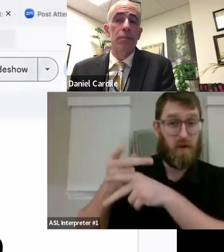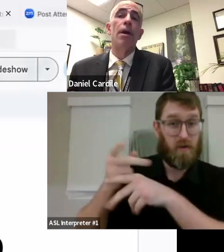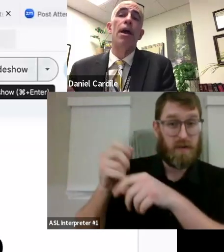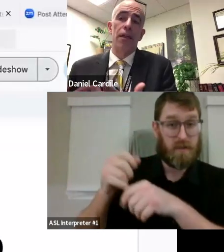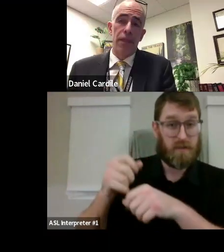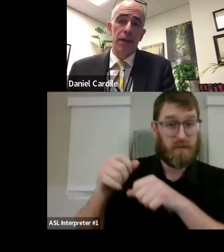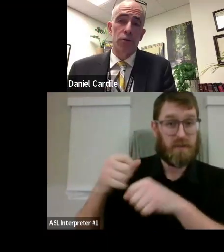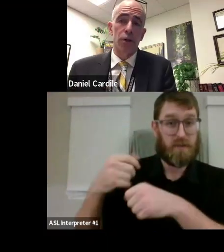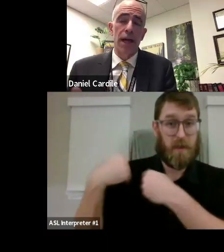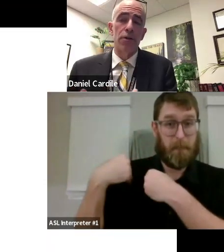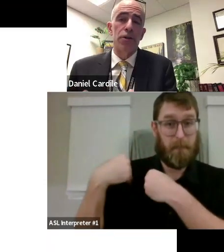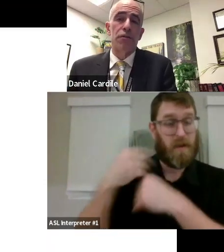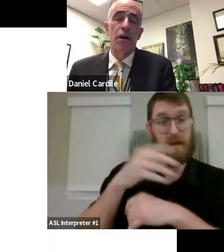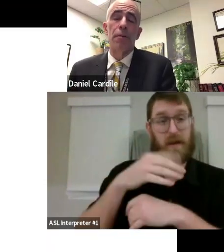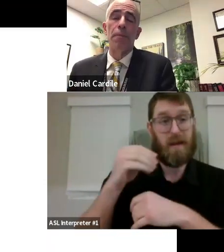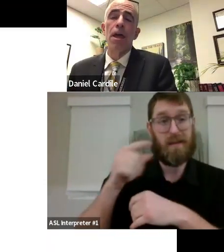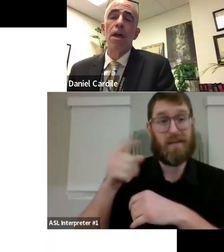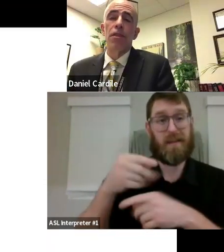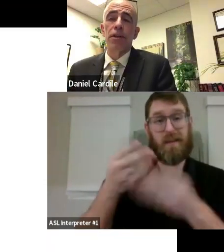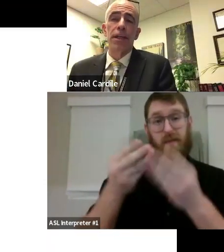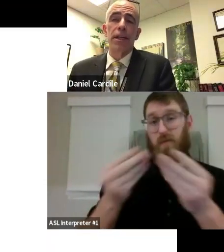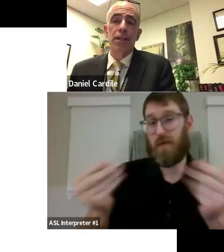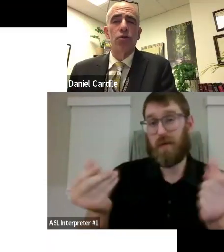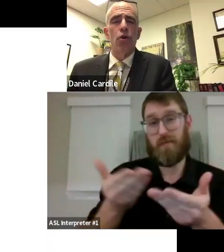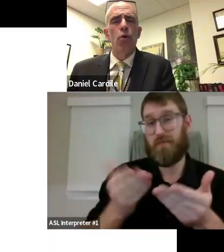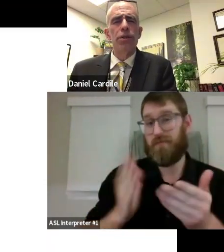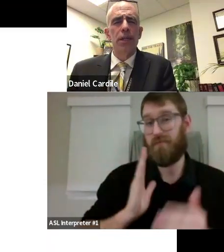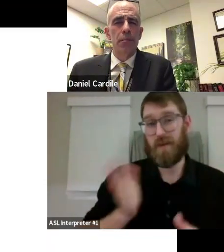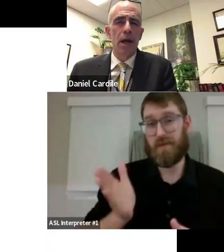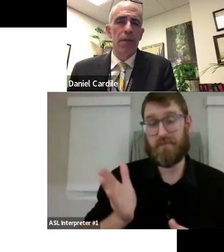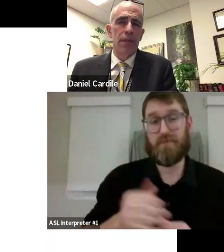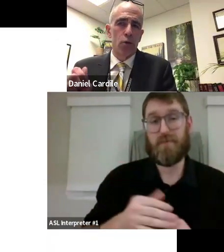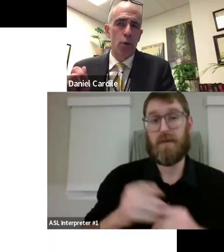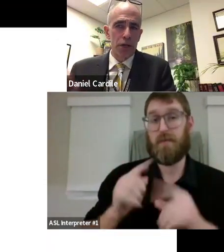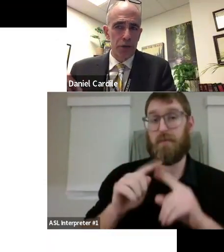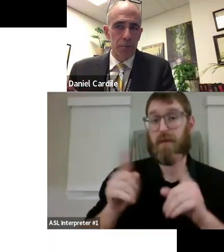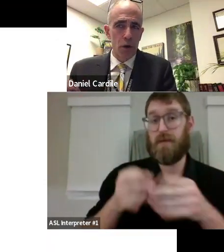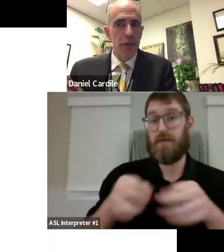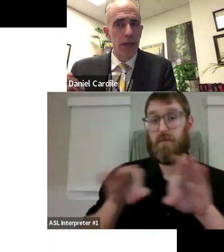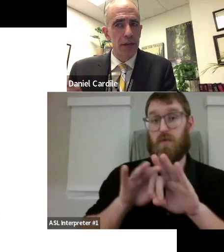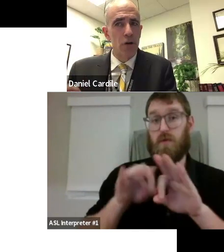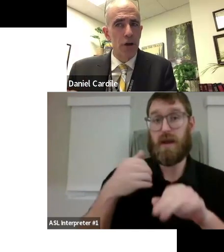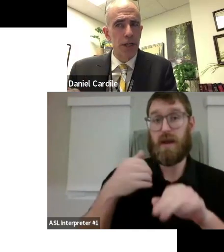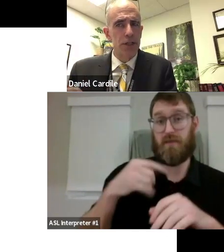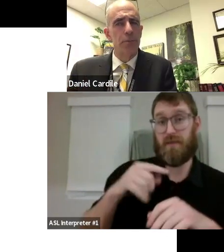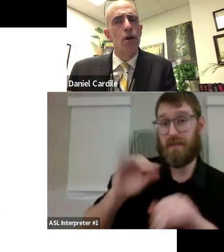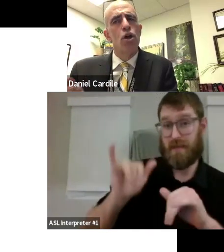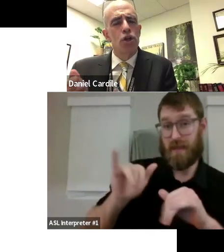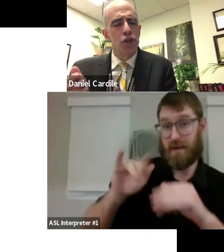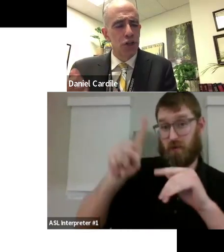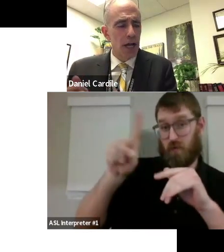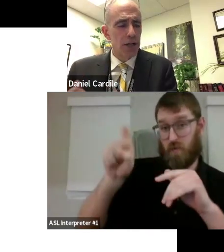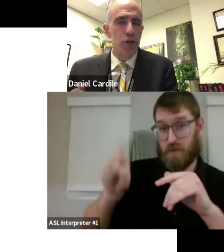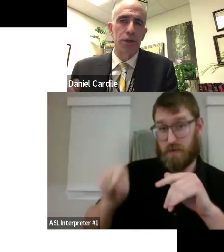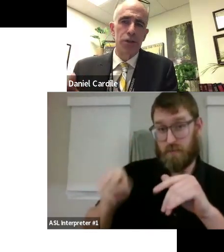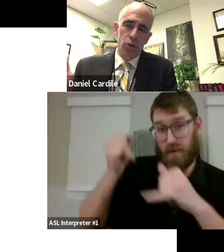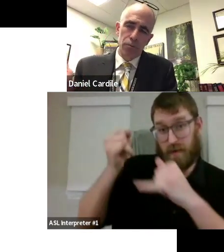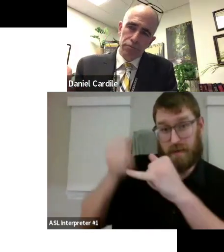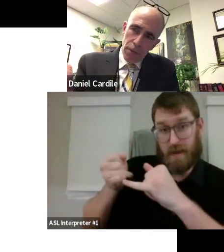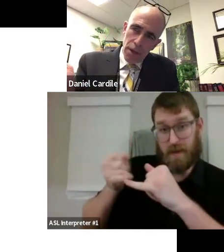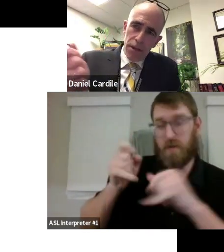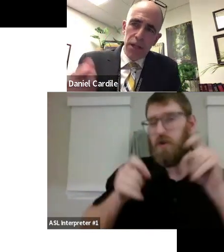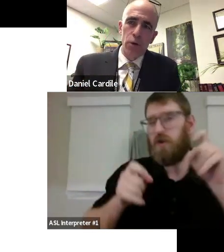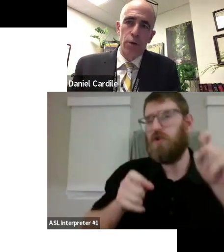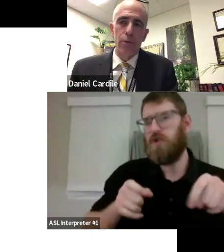for guardianship and things work out just fine. The key is to always keep in mind that question mark at the end of guardianship. Should I do it?